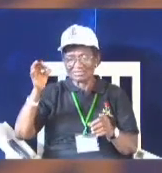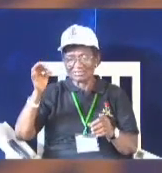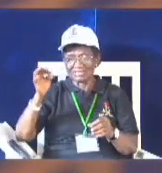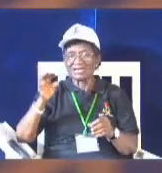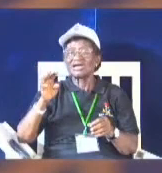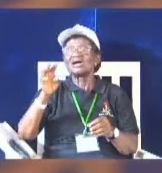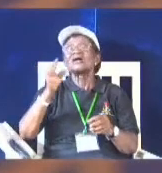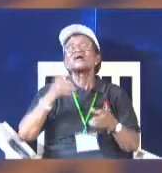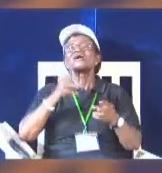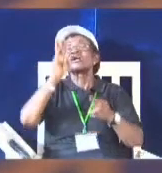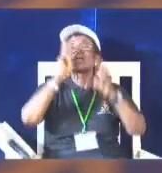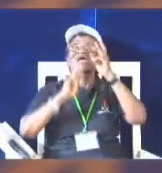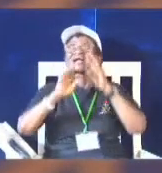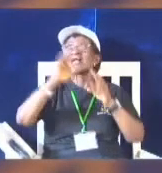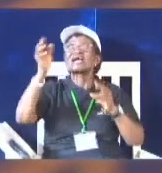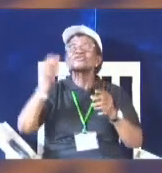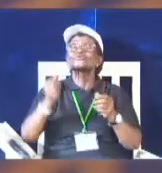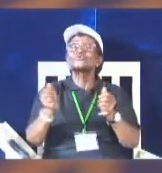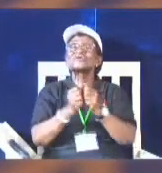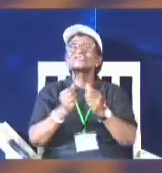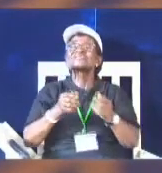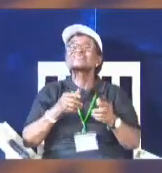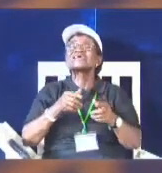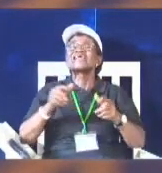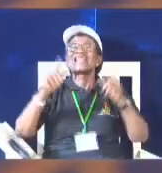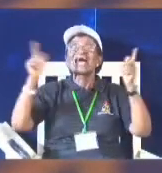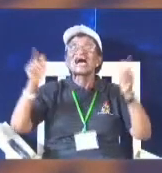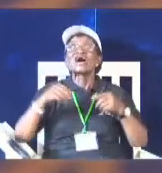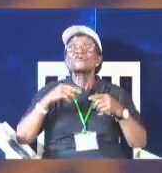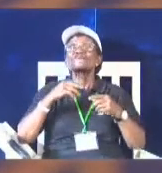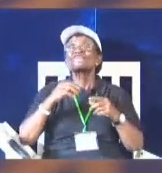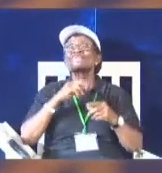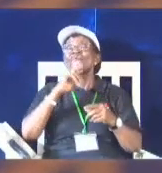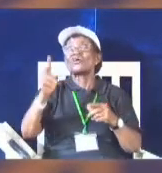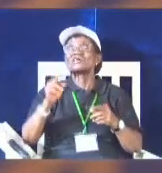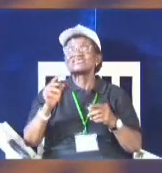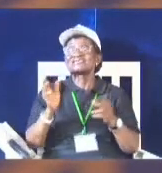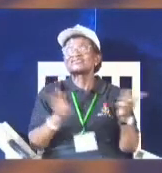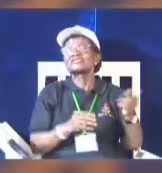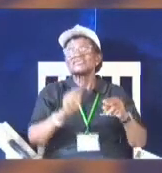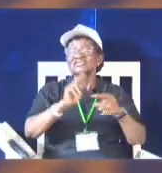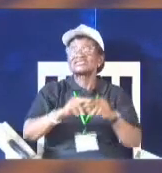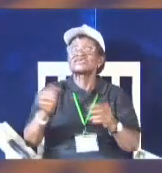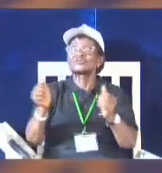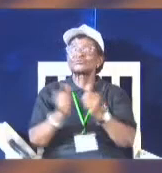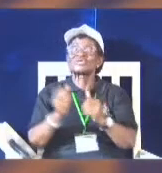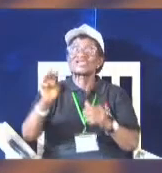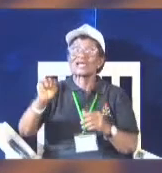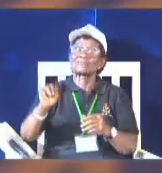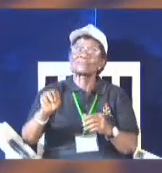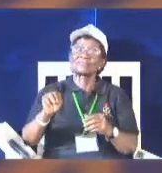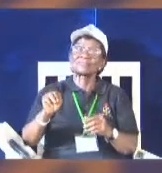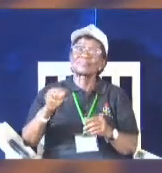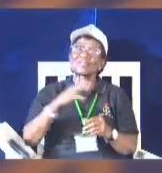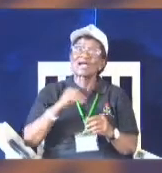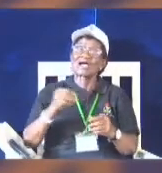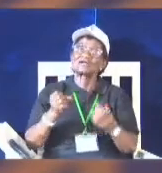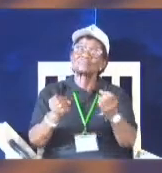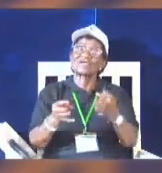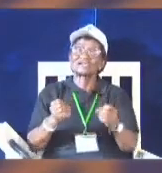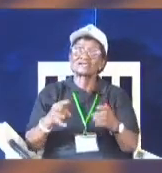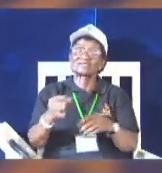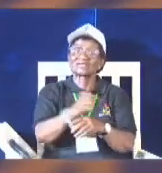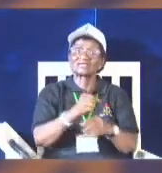crying with loud voice, came out of many that were possessed with them, and many taken